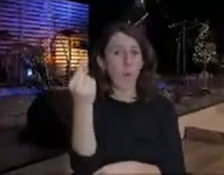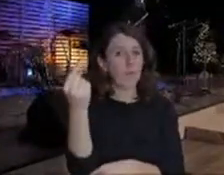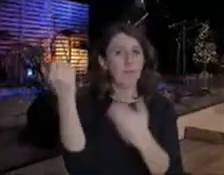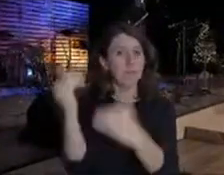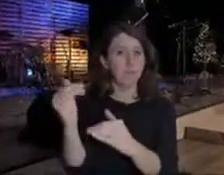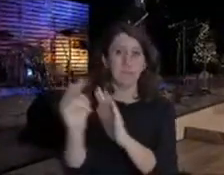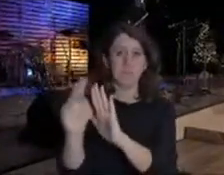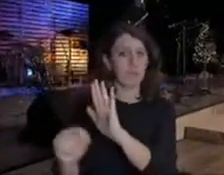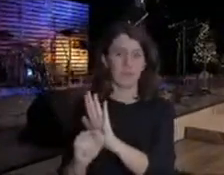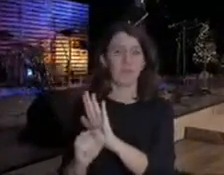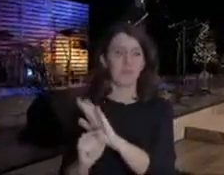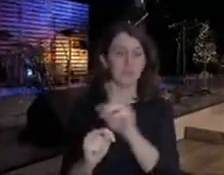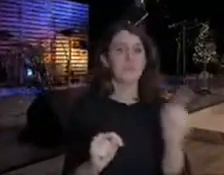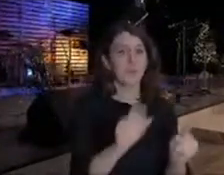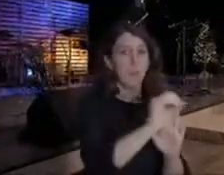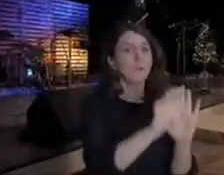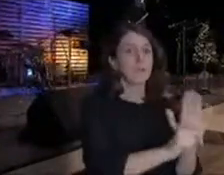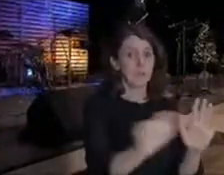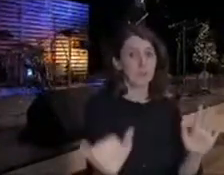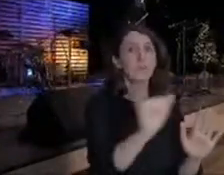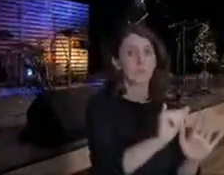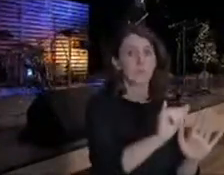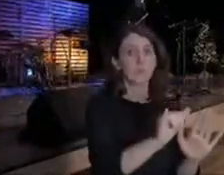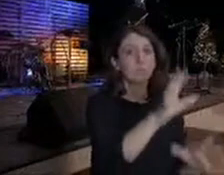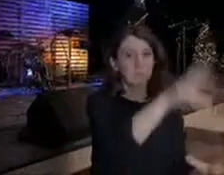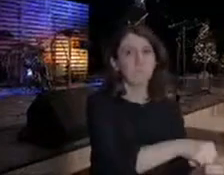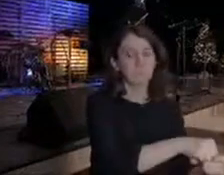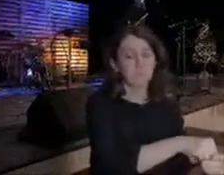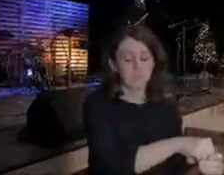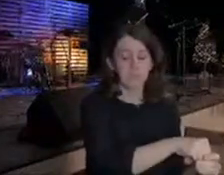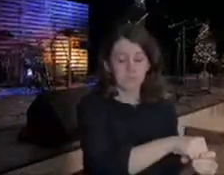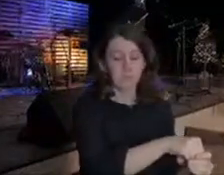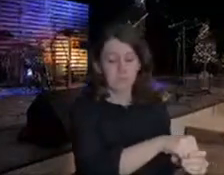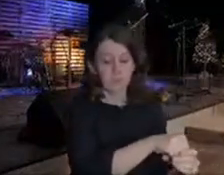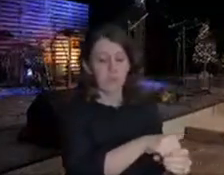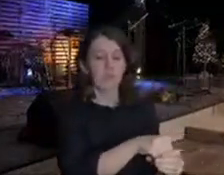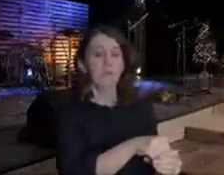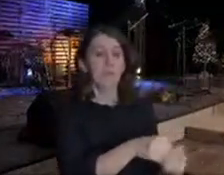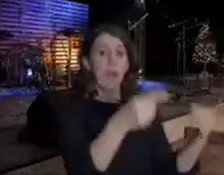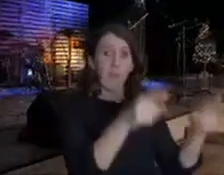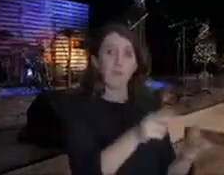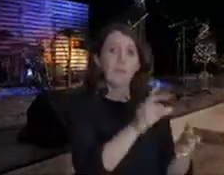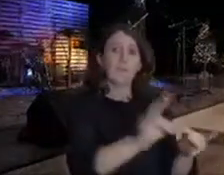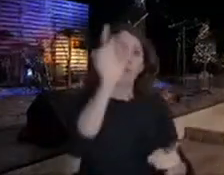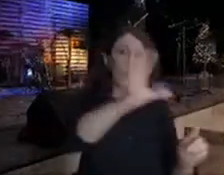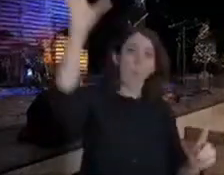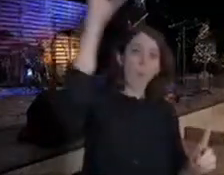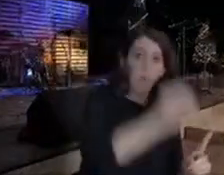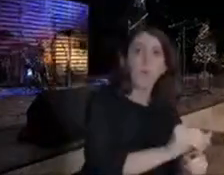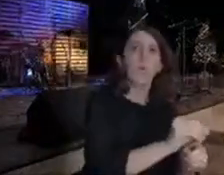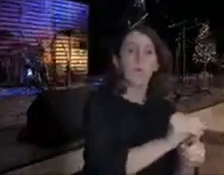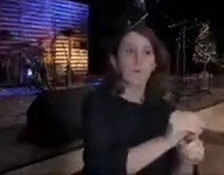thing. The Holy Spirit is an Old Testament thing as well. Right? The Holy Spirit would come on people and enable them to